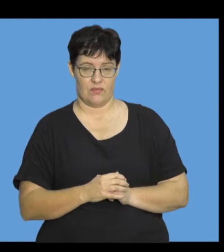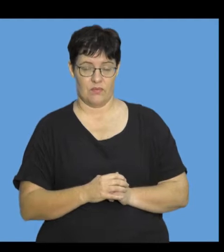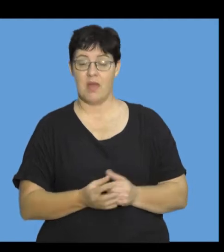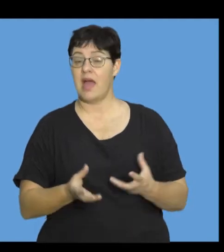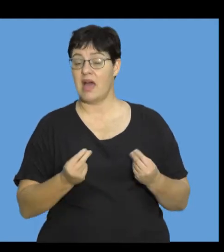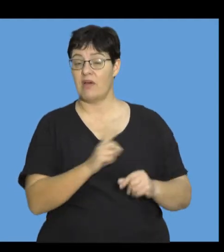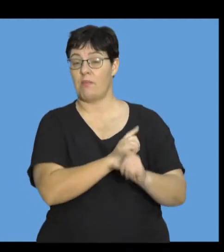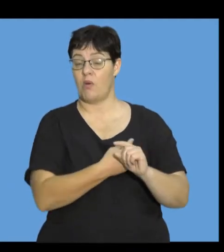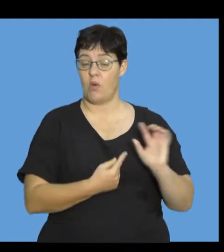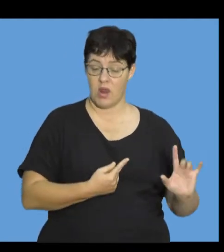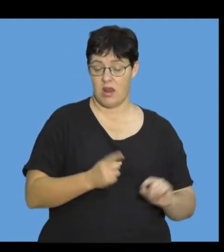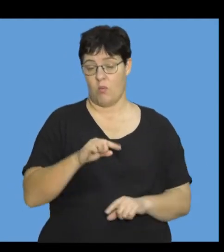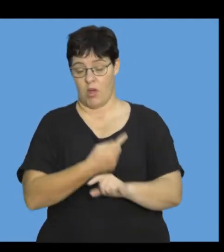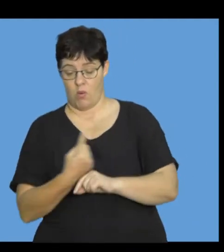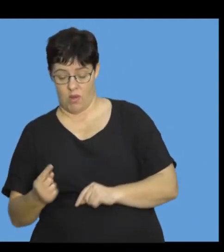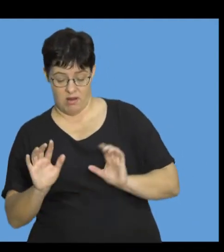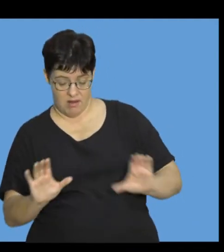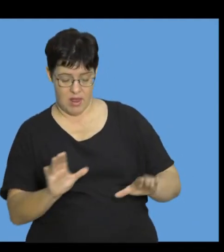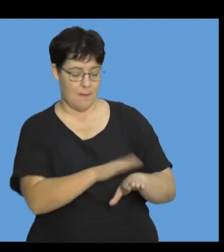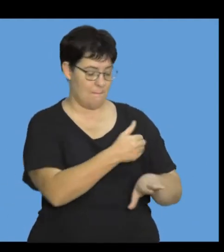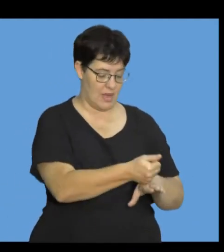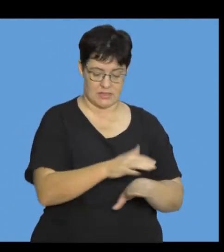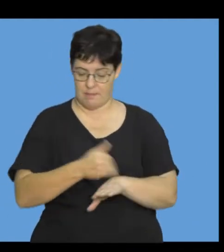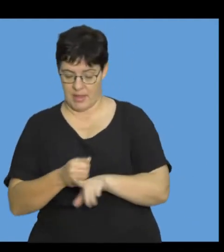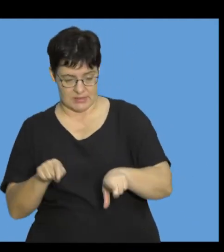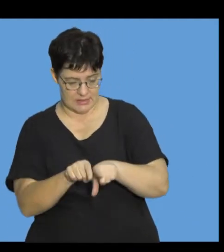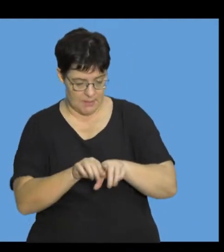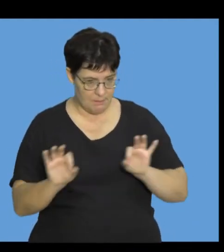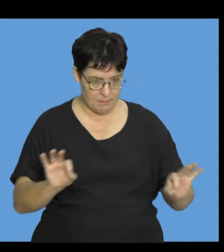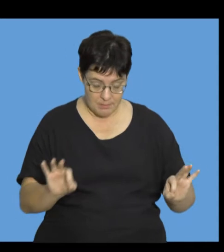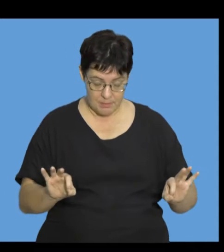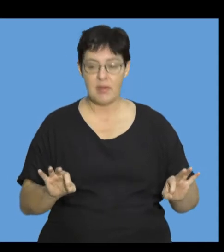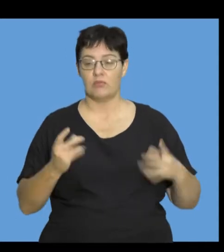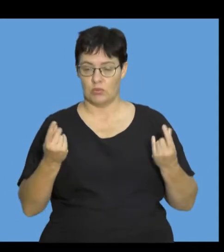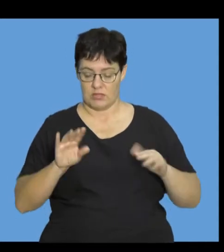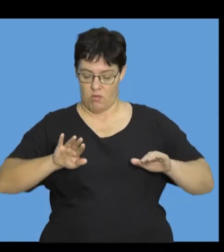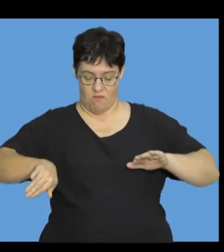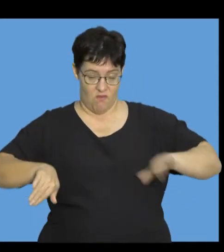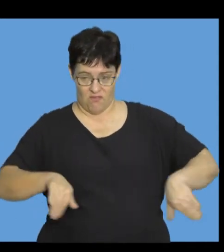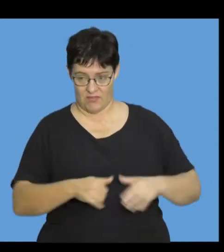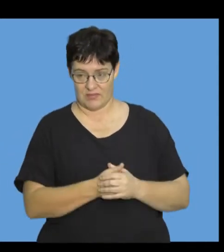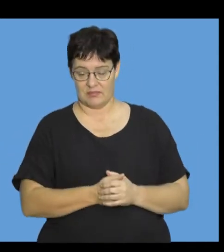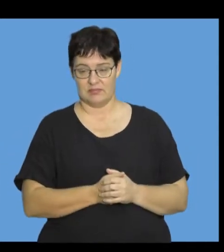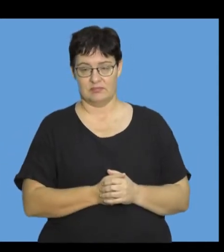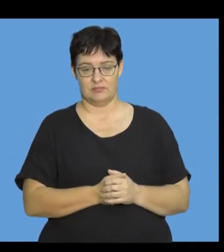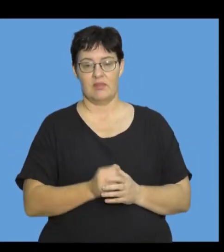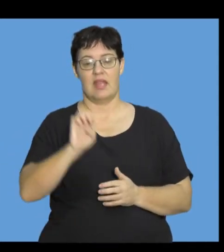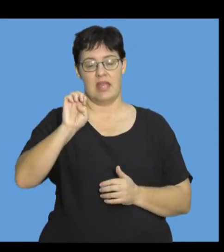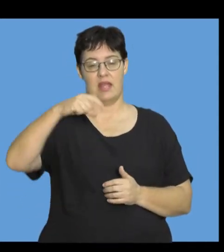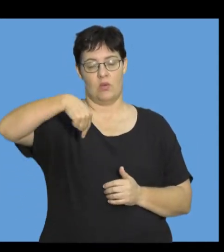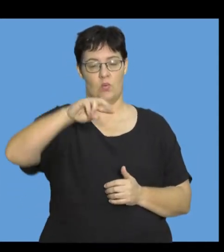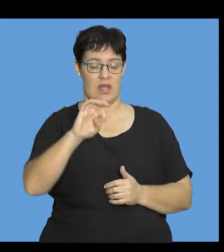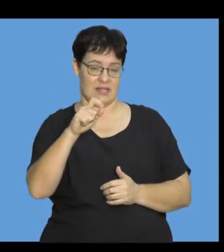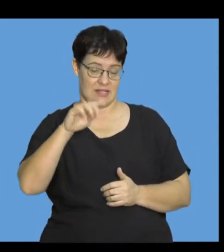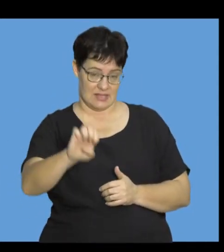have one power, base is the same, then what do? The step will be to